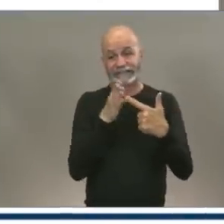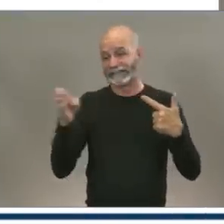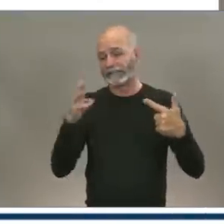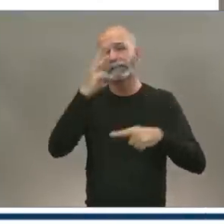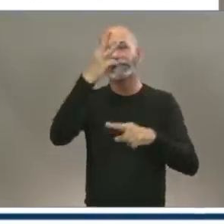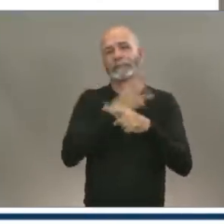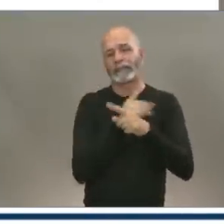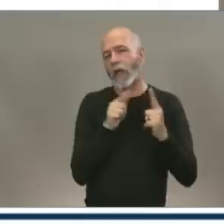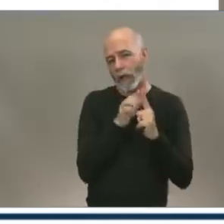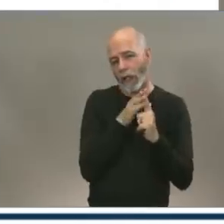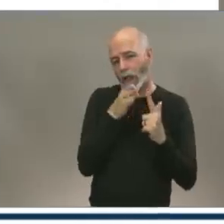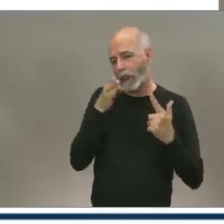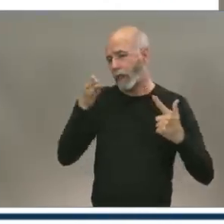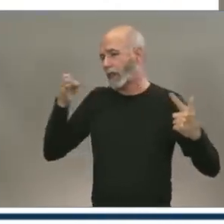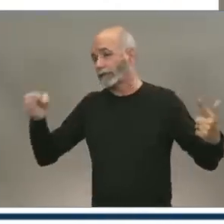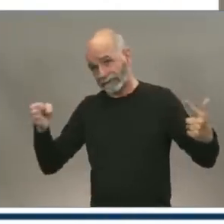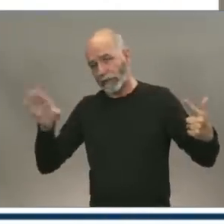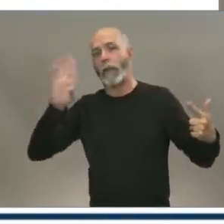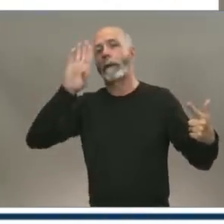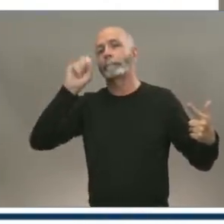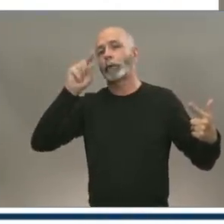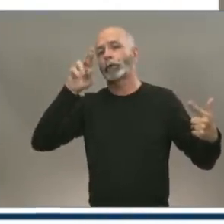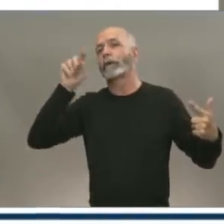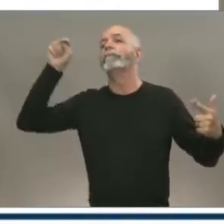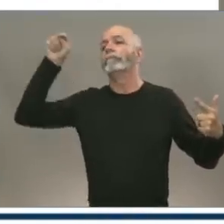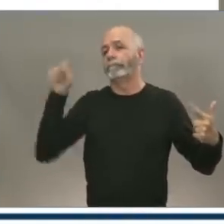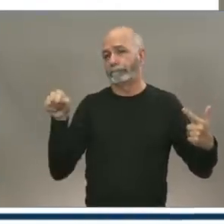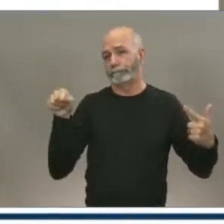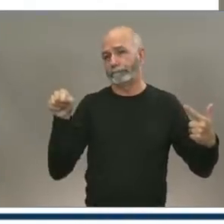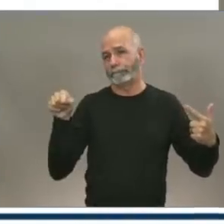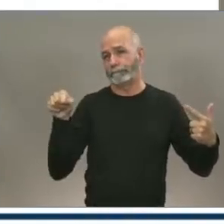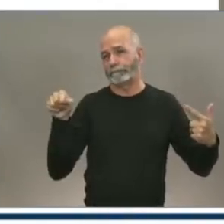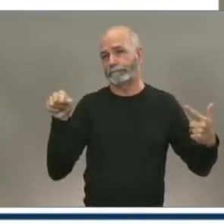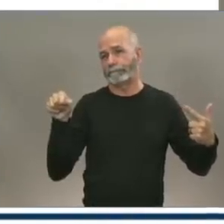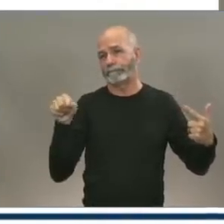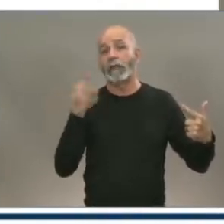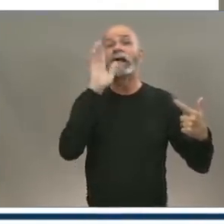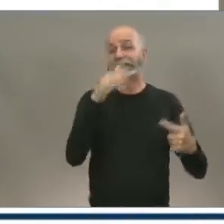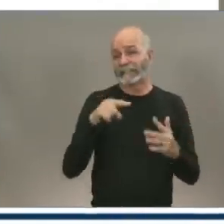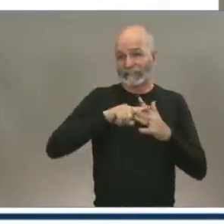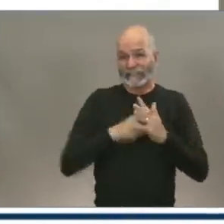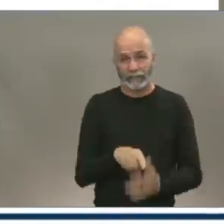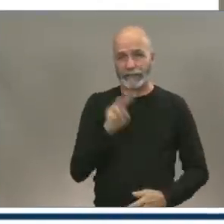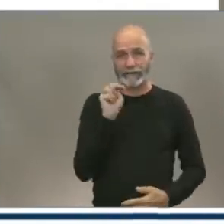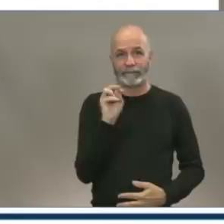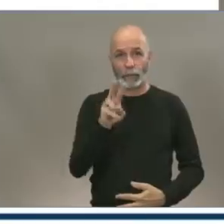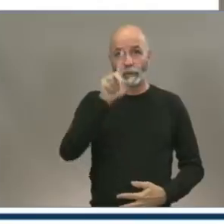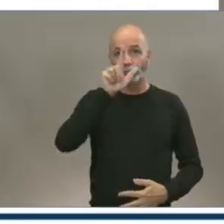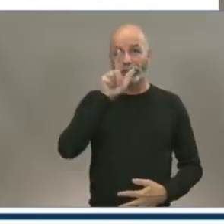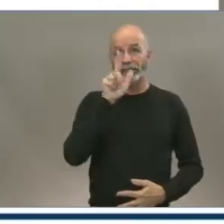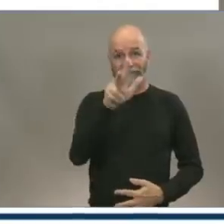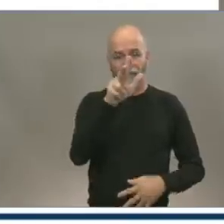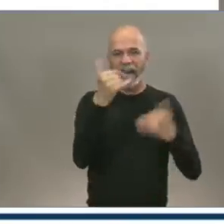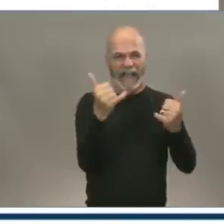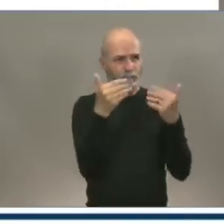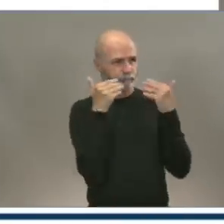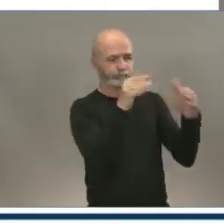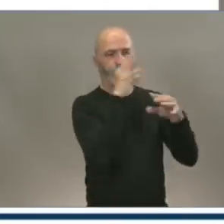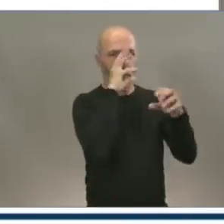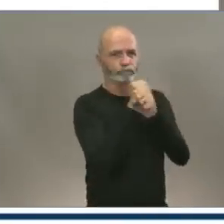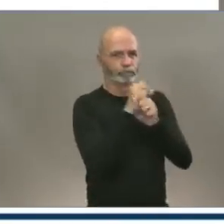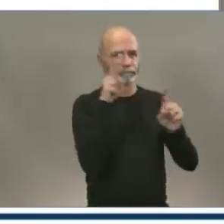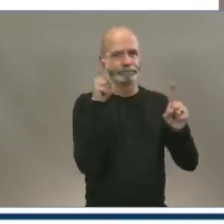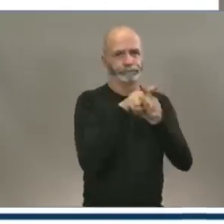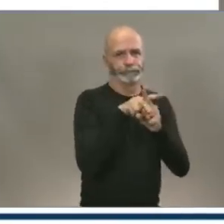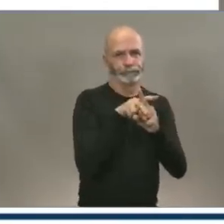happy to announce that starting November 23rd, you can schedule your booster dose 6 months after your